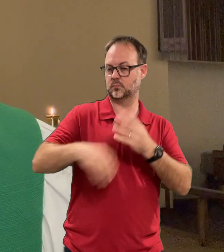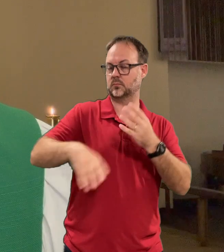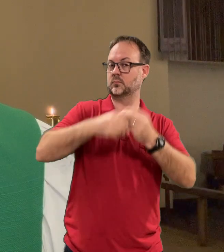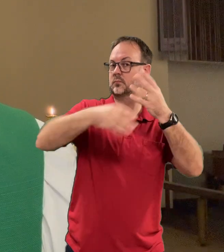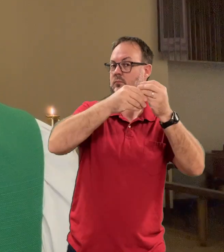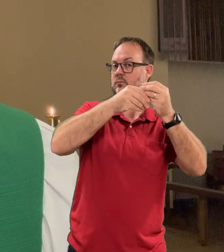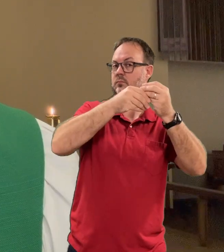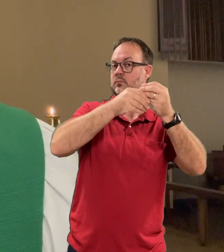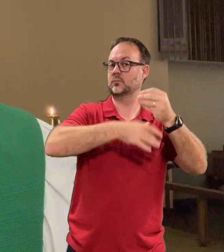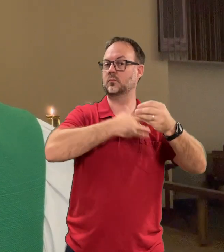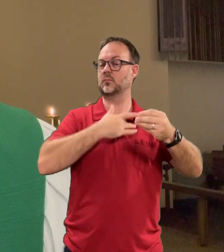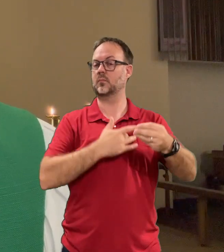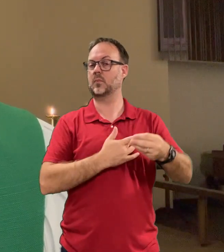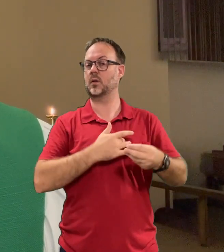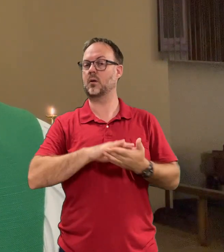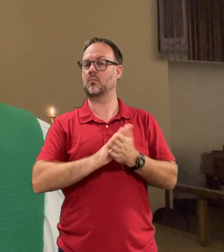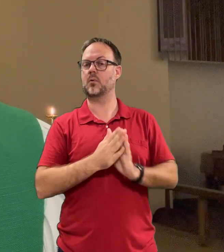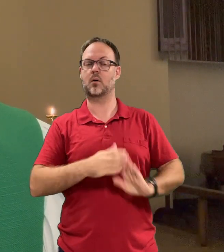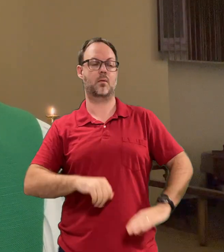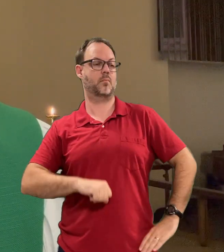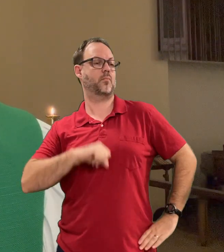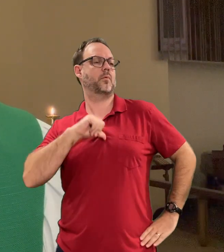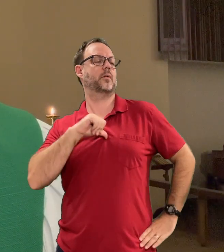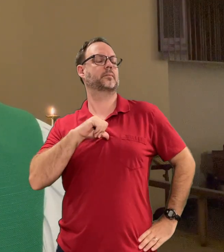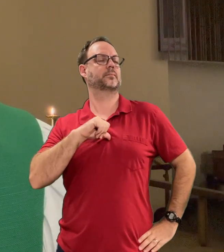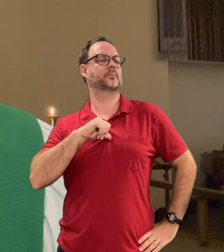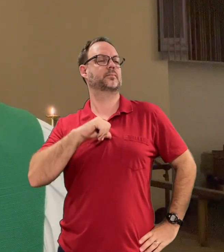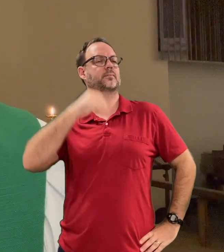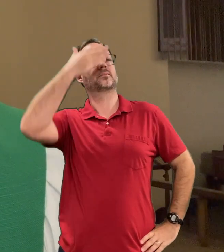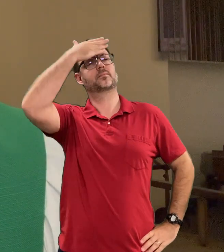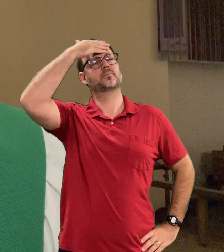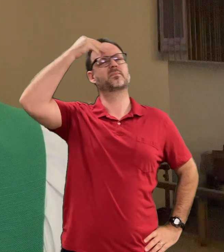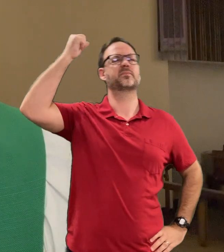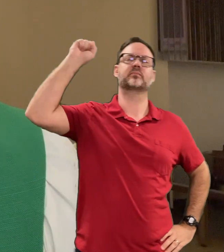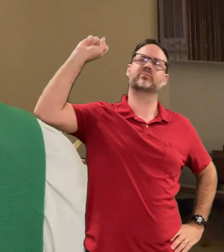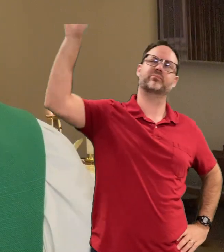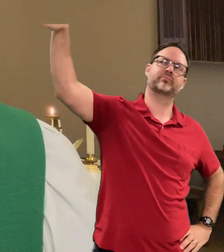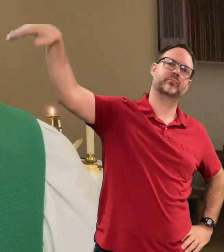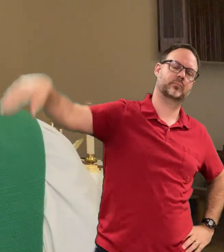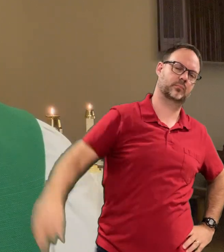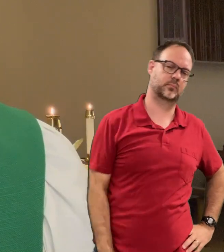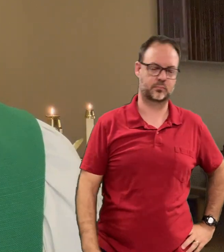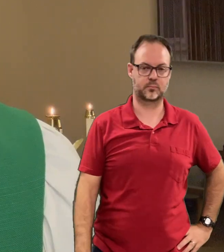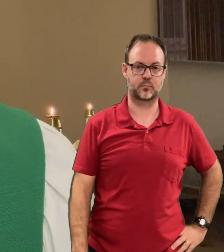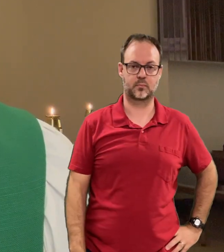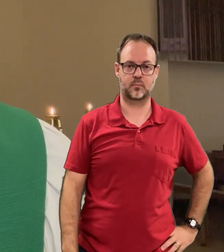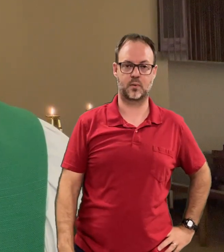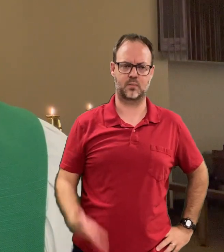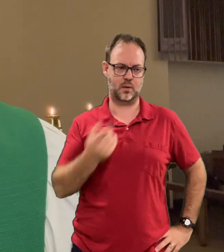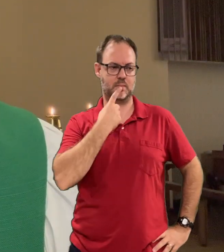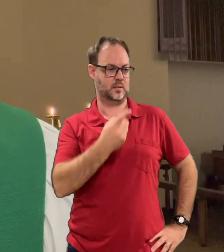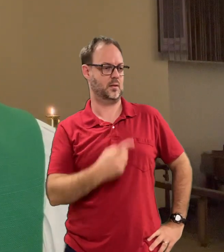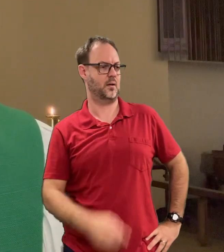multiplied, then your heart will become proud, and you will forget the Lord your God. You